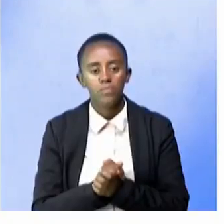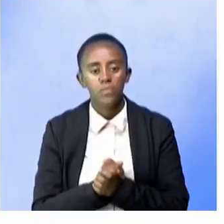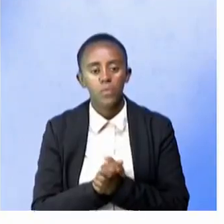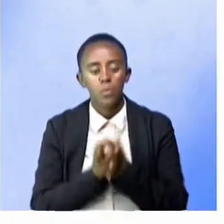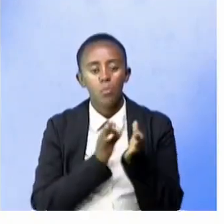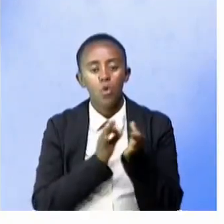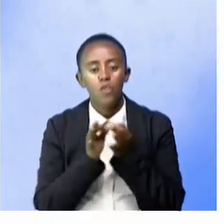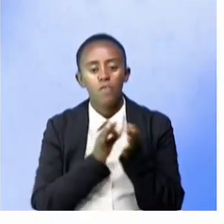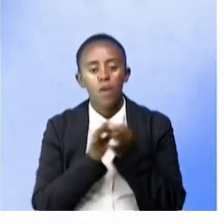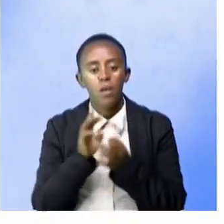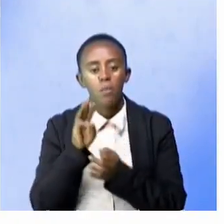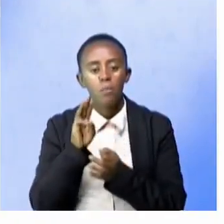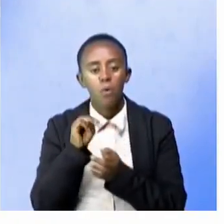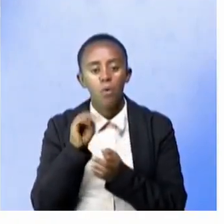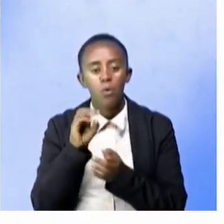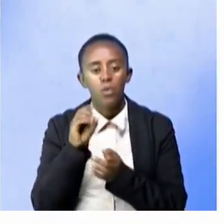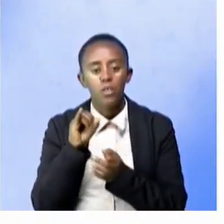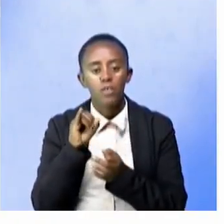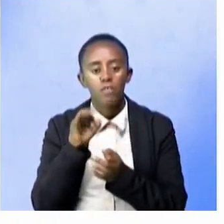modifying